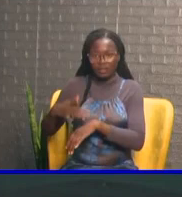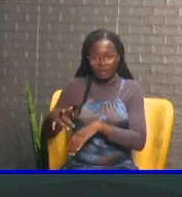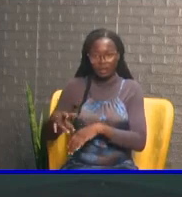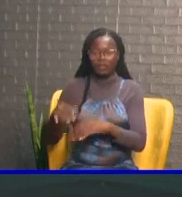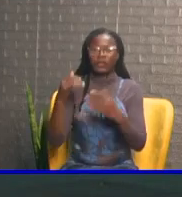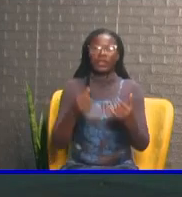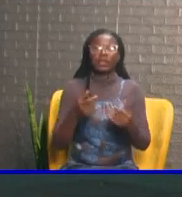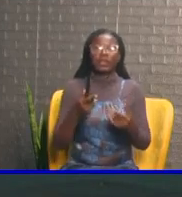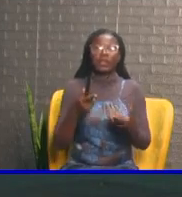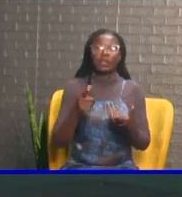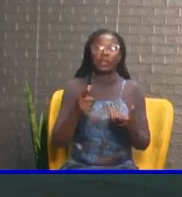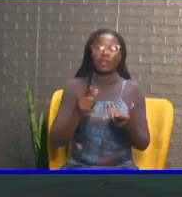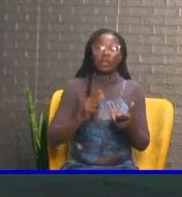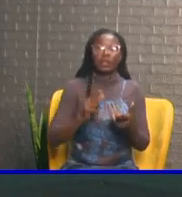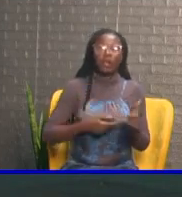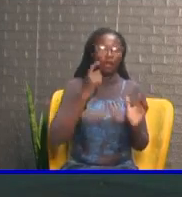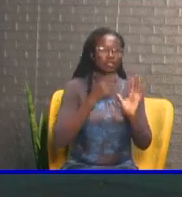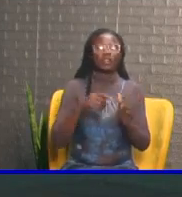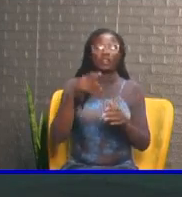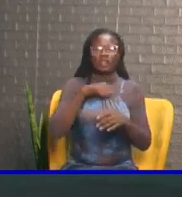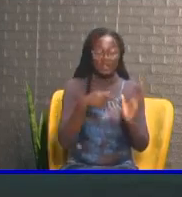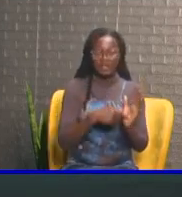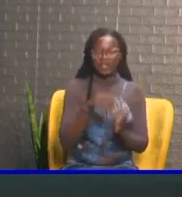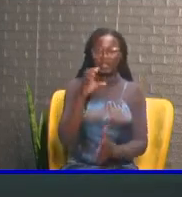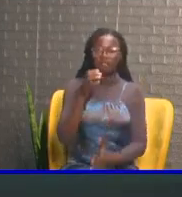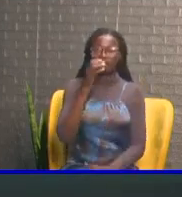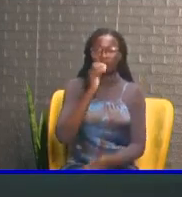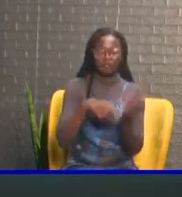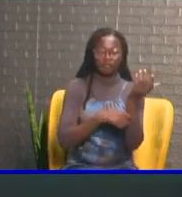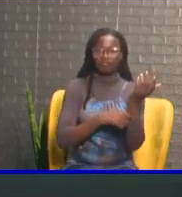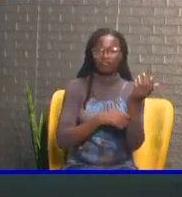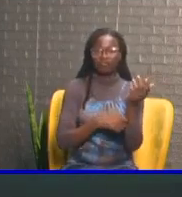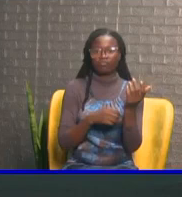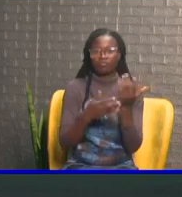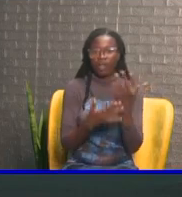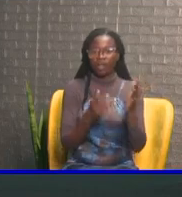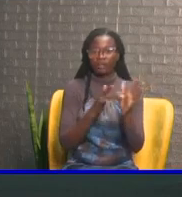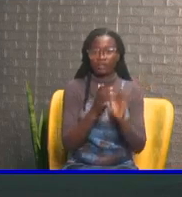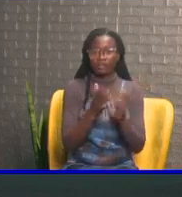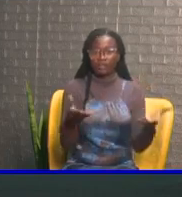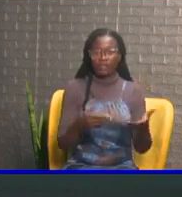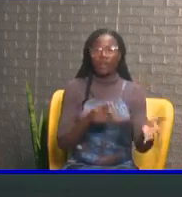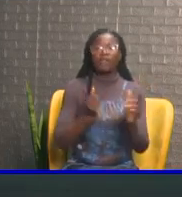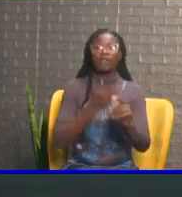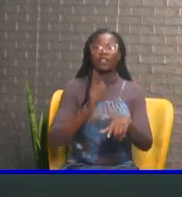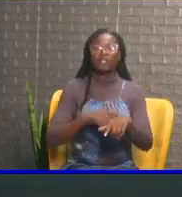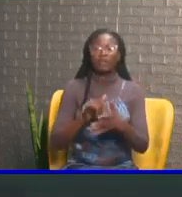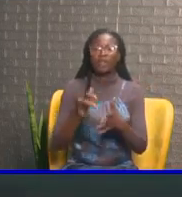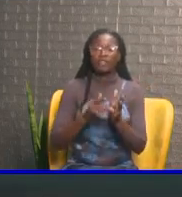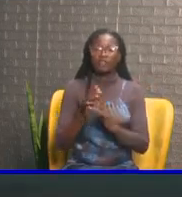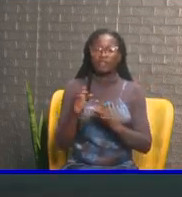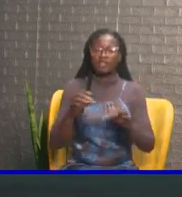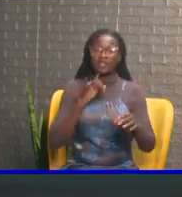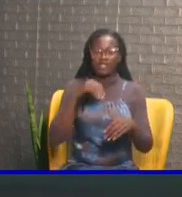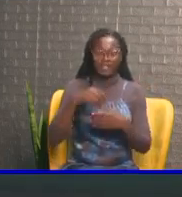Now, this communion here, let's cut long story short, first time Jesus did it was on the night of the